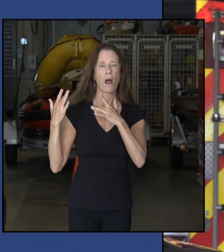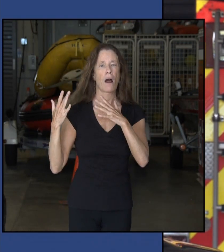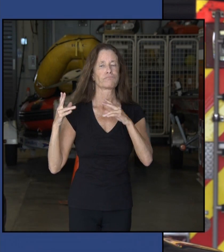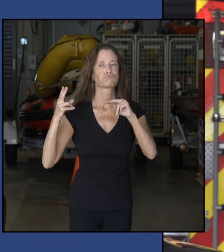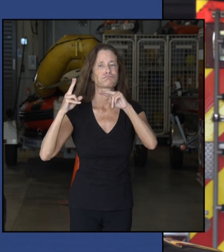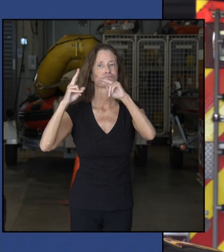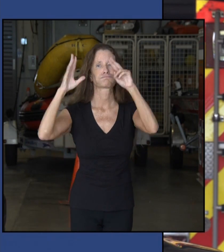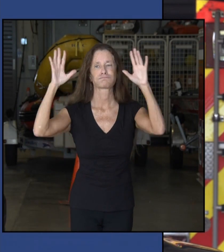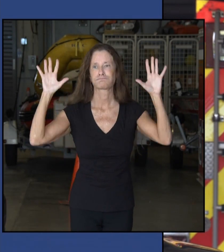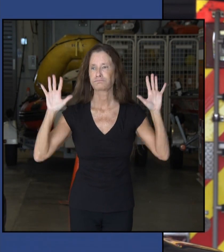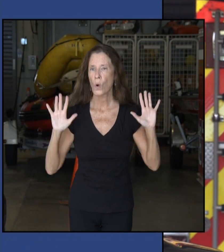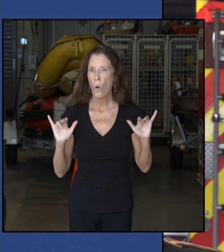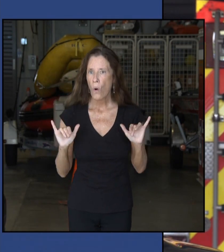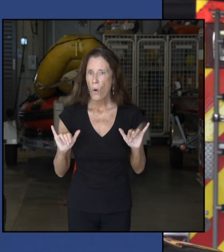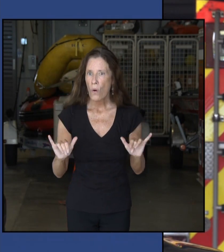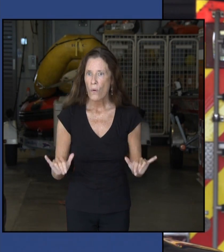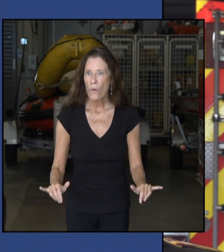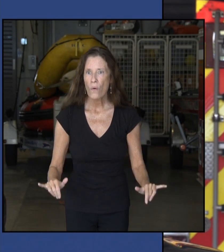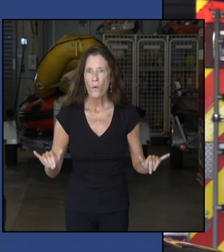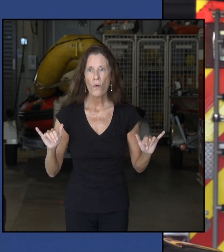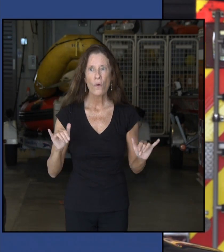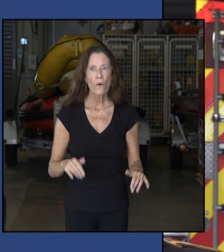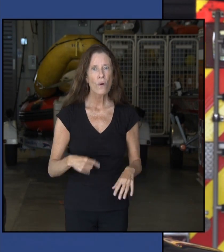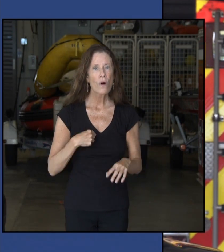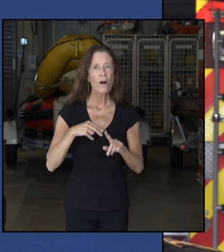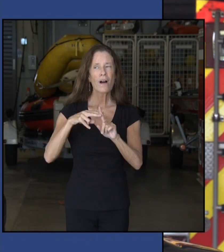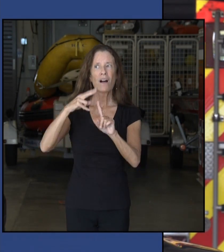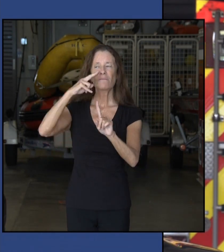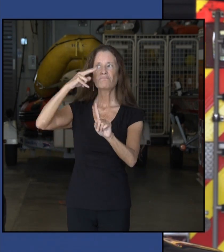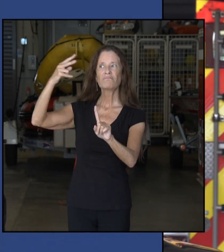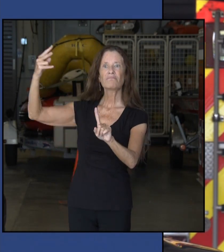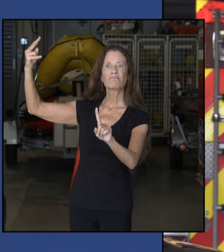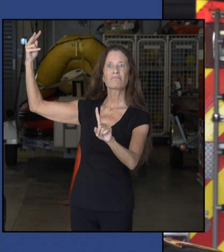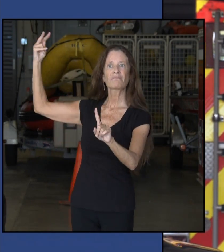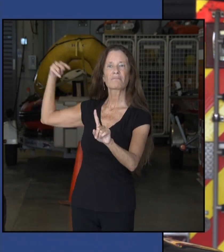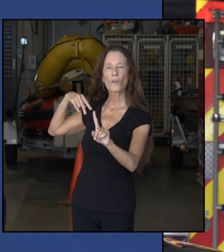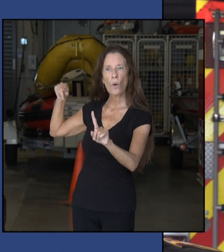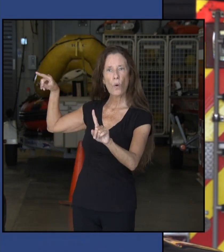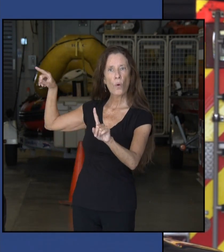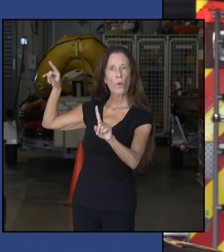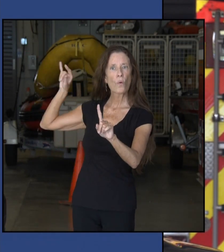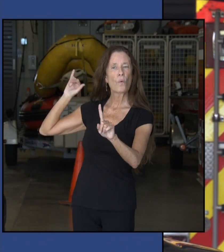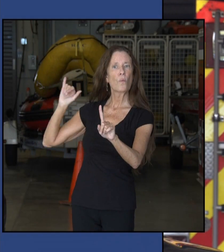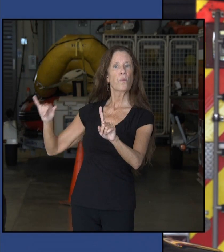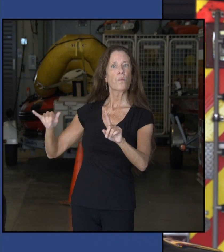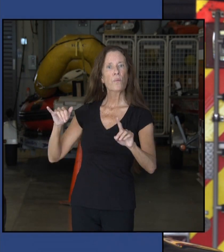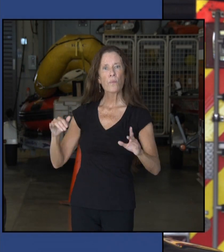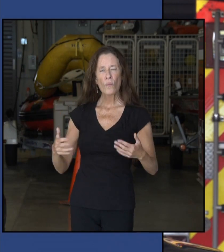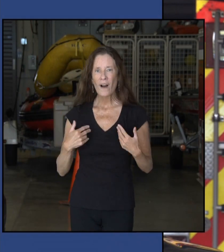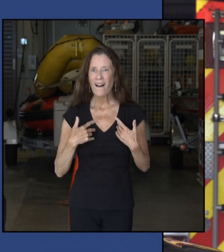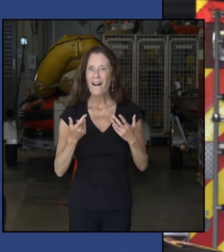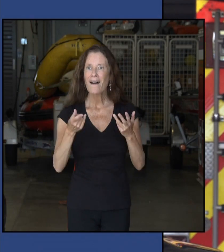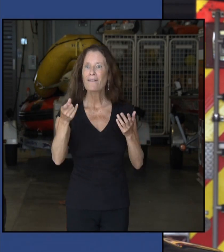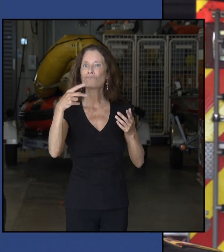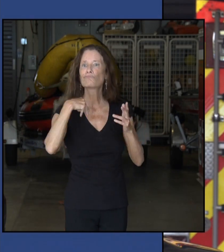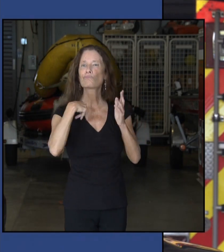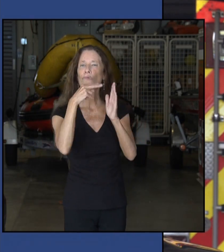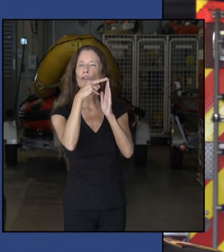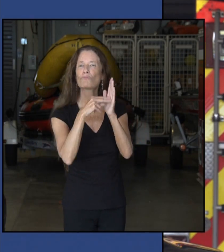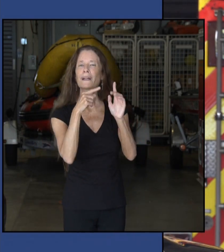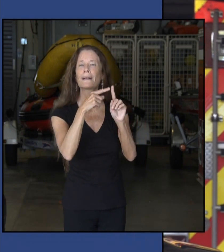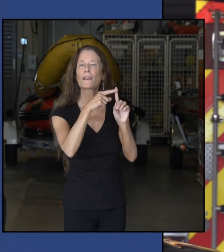history. Specifically, I began to read the fireside chats of President Franklin Roosevelt during the Depression and World War